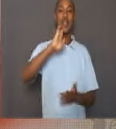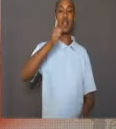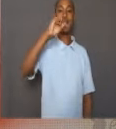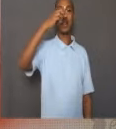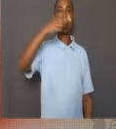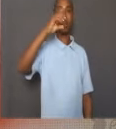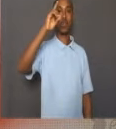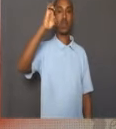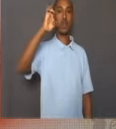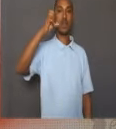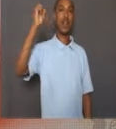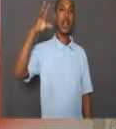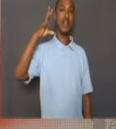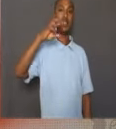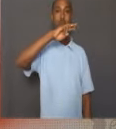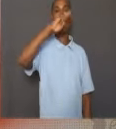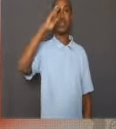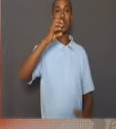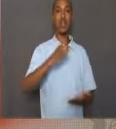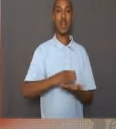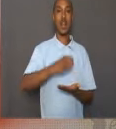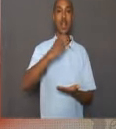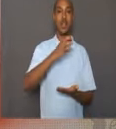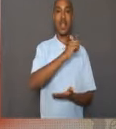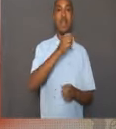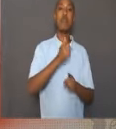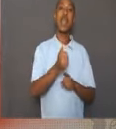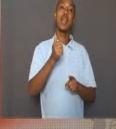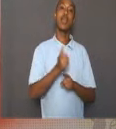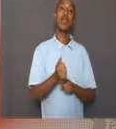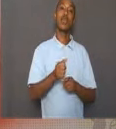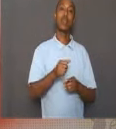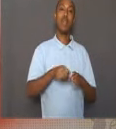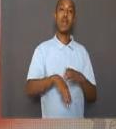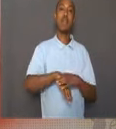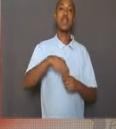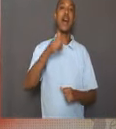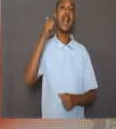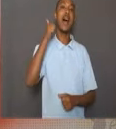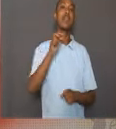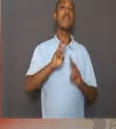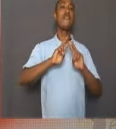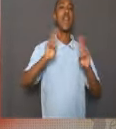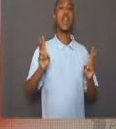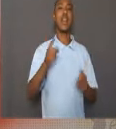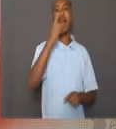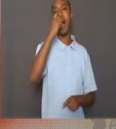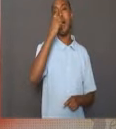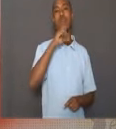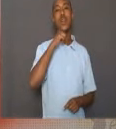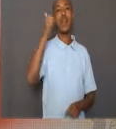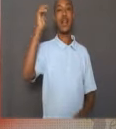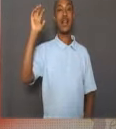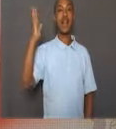rays caused glass and metals to emit another, very unusual kind